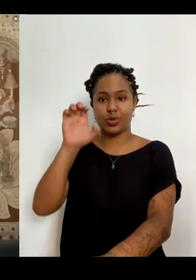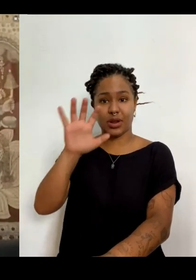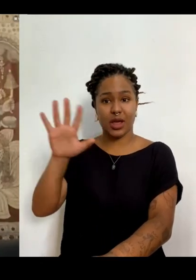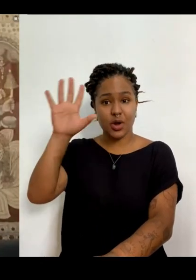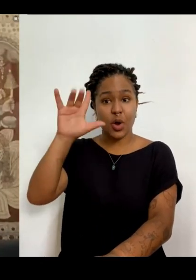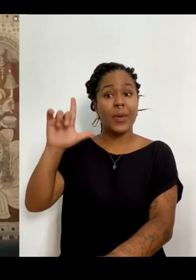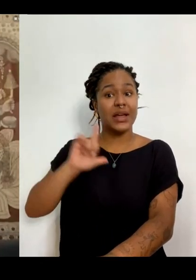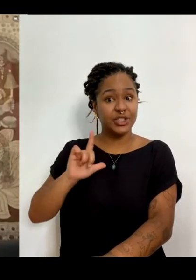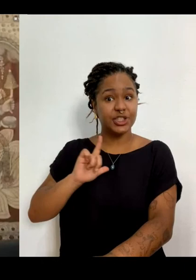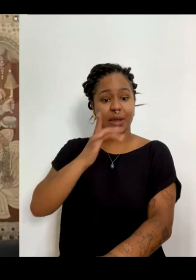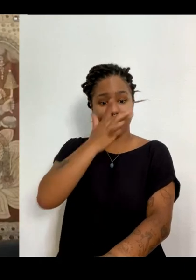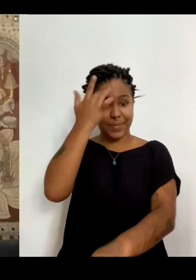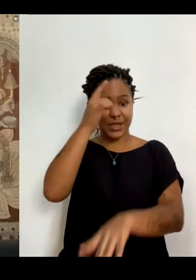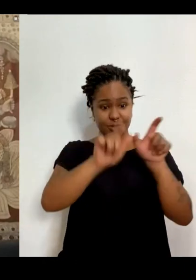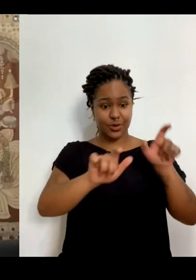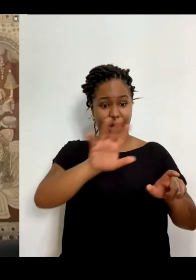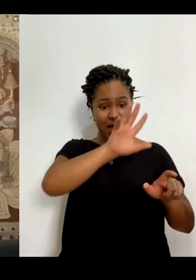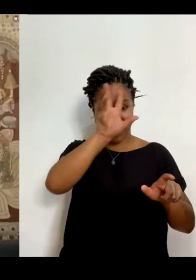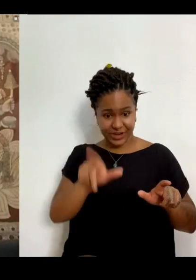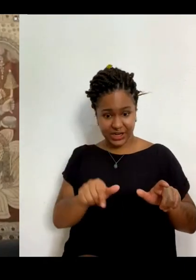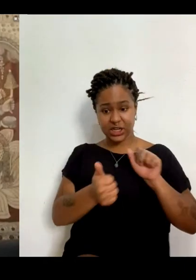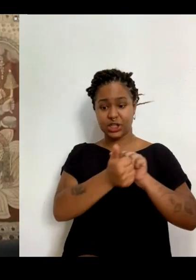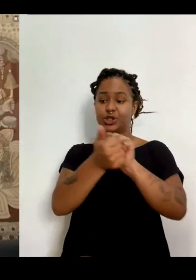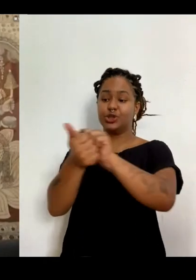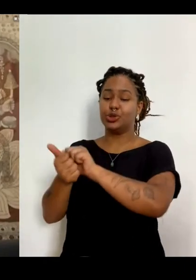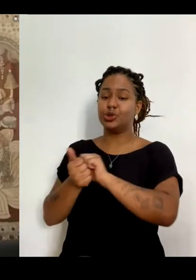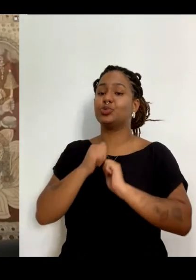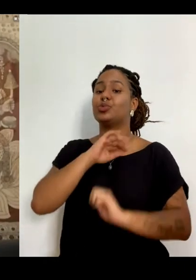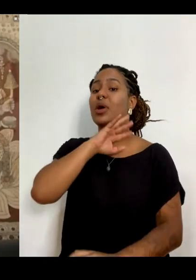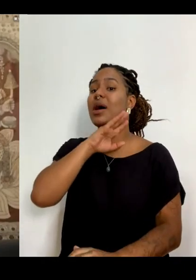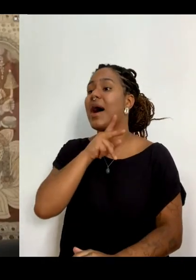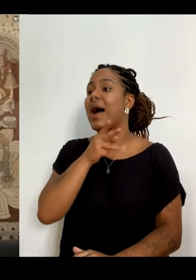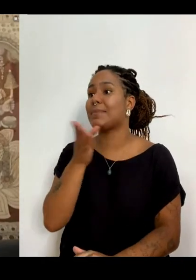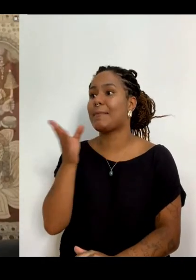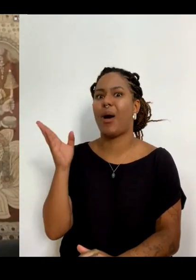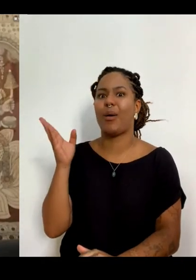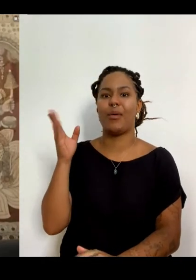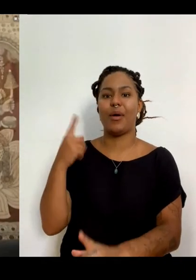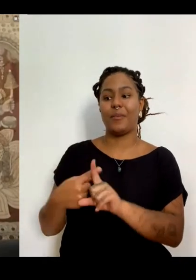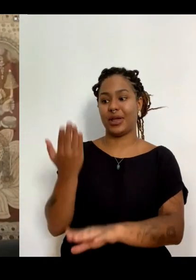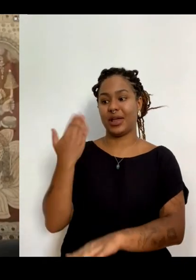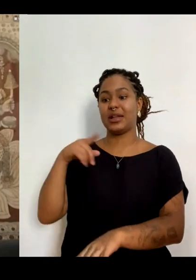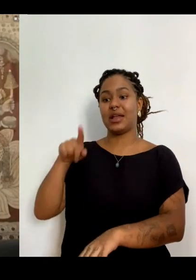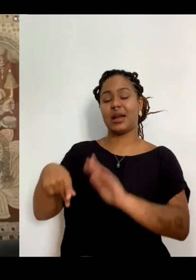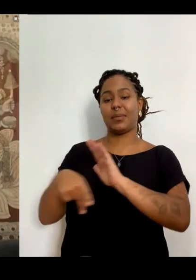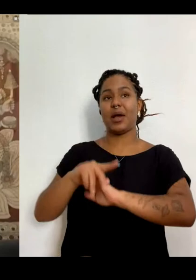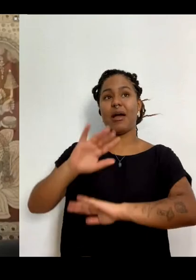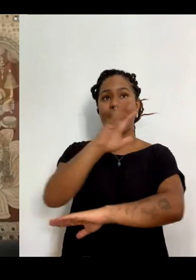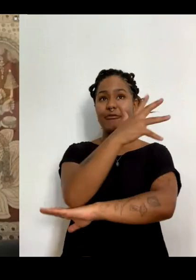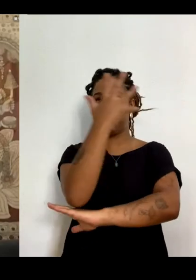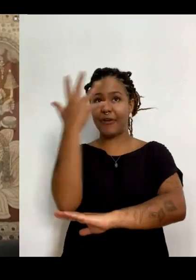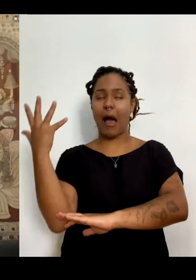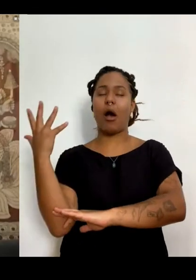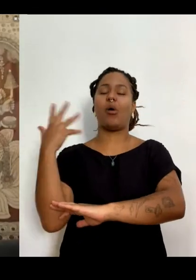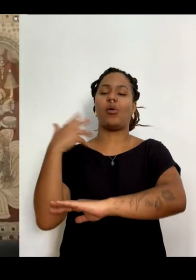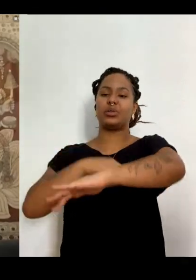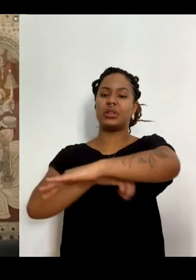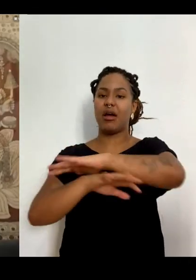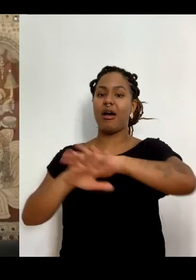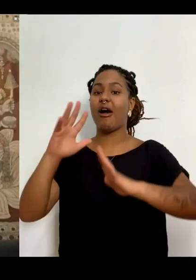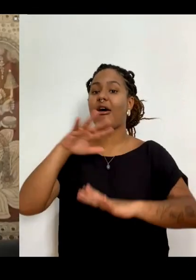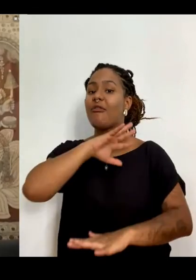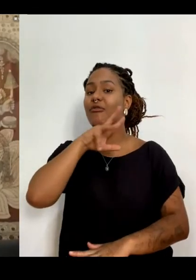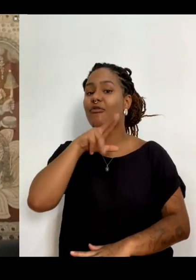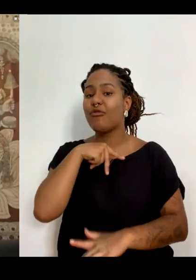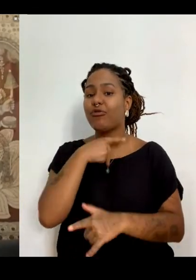of the fauna and Flora our work is now showing that a native seeds are the only